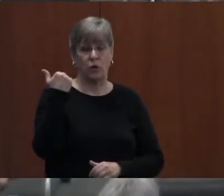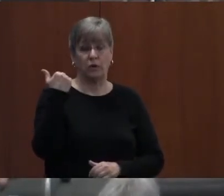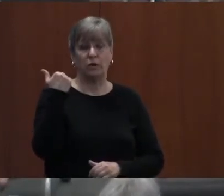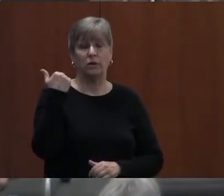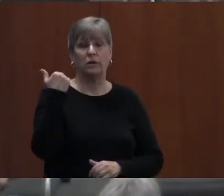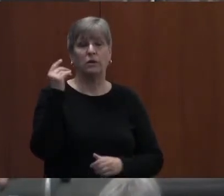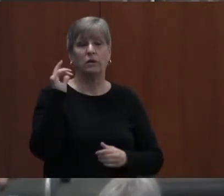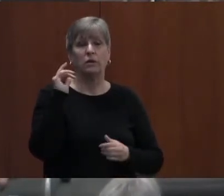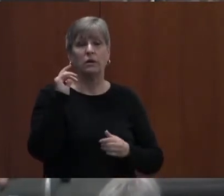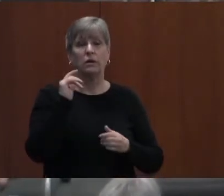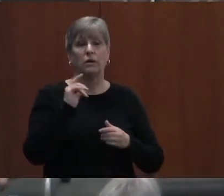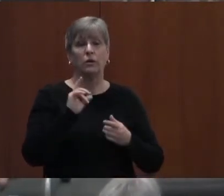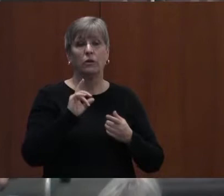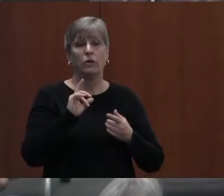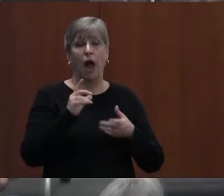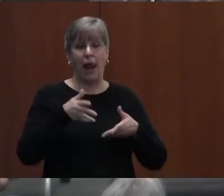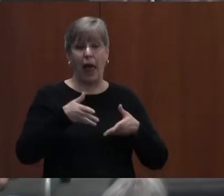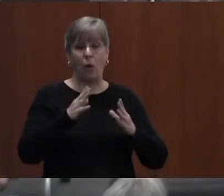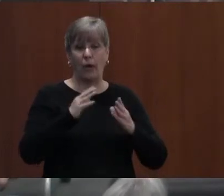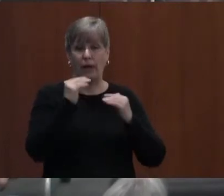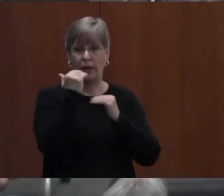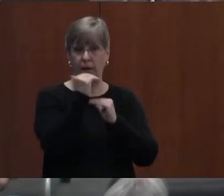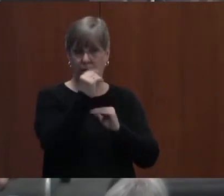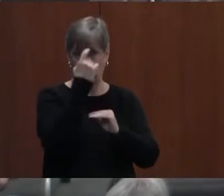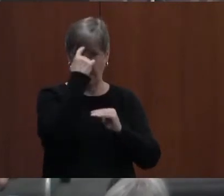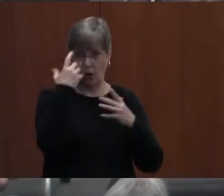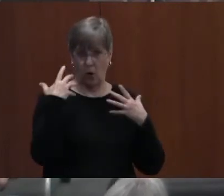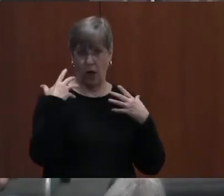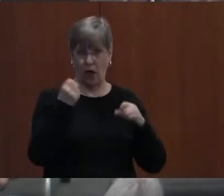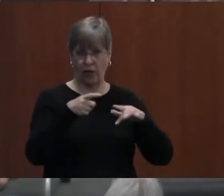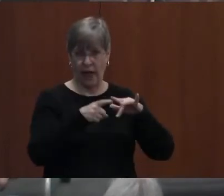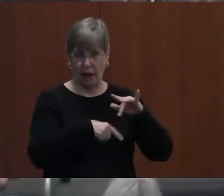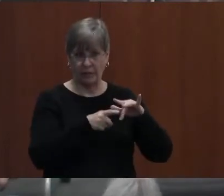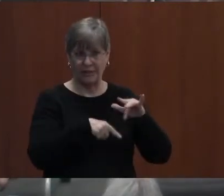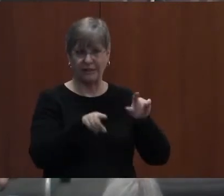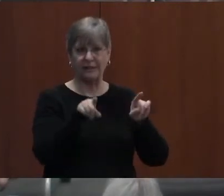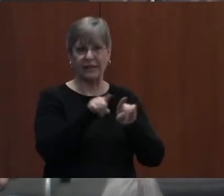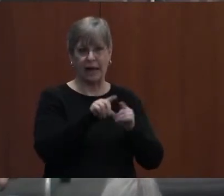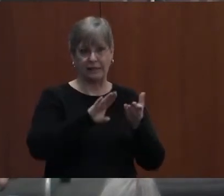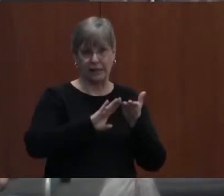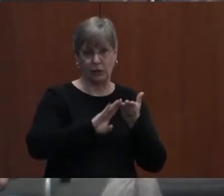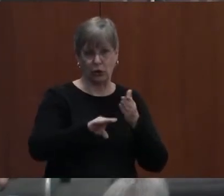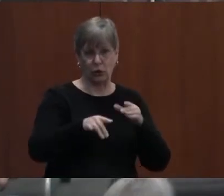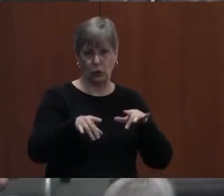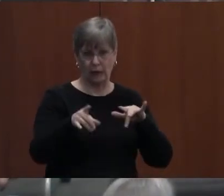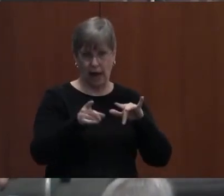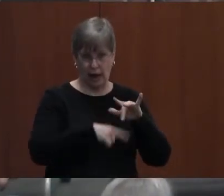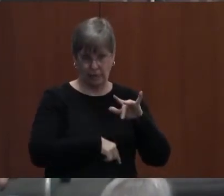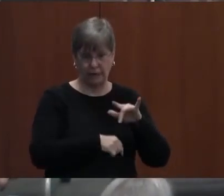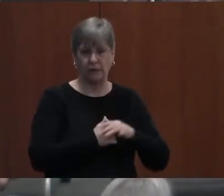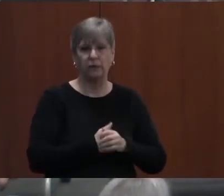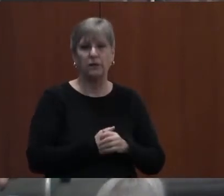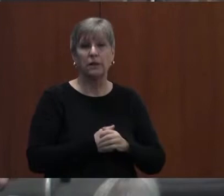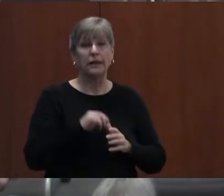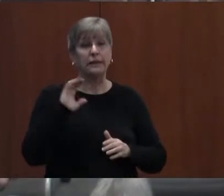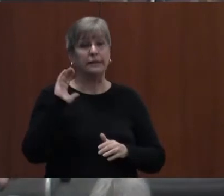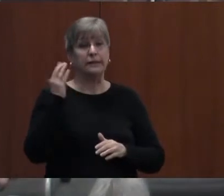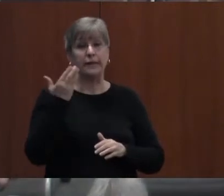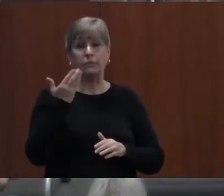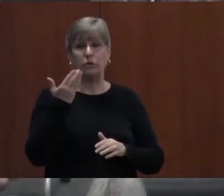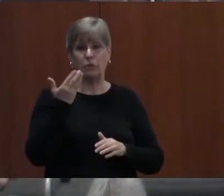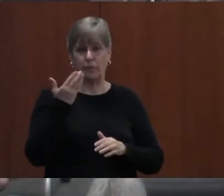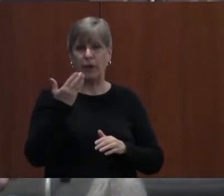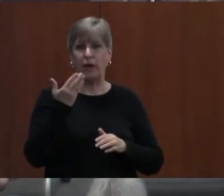to allow limited mental health absences as excused absences appears to be